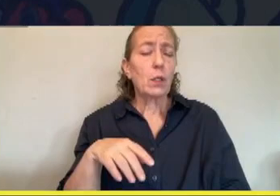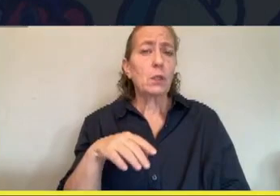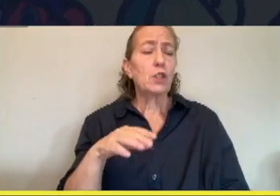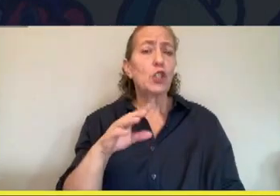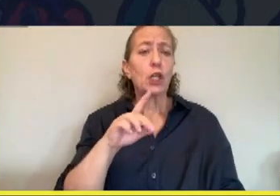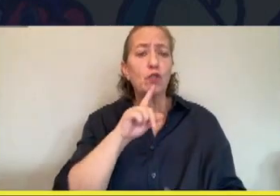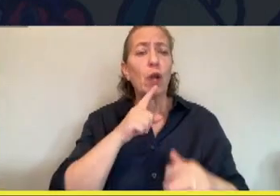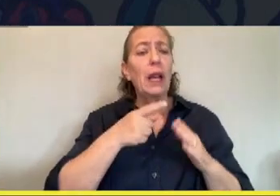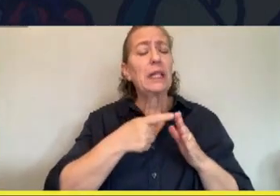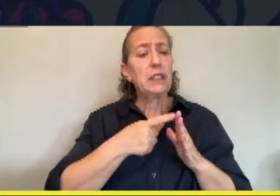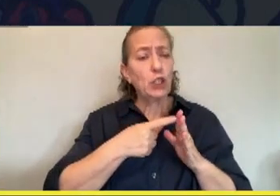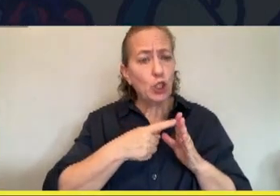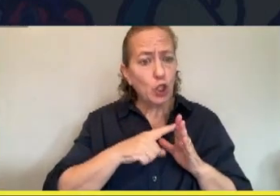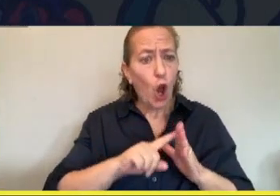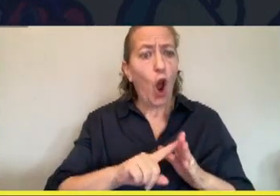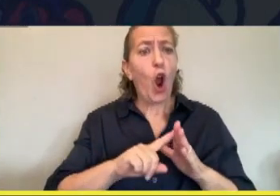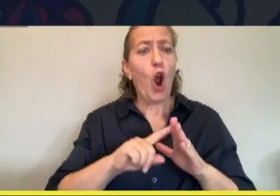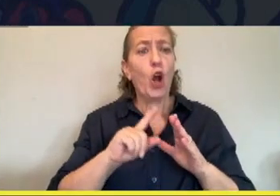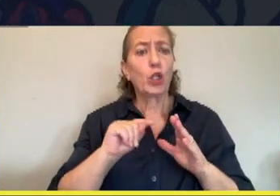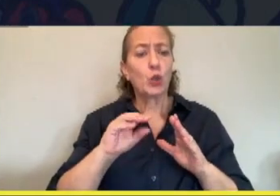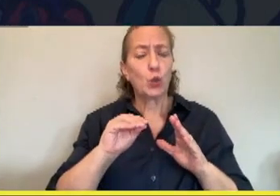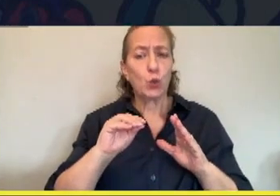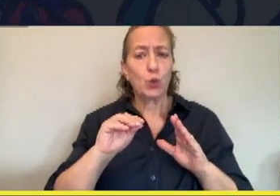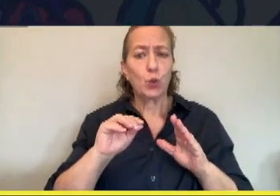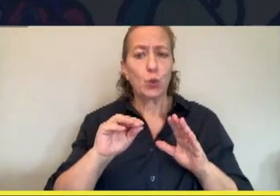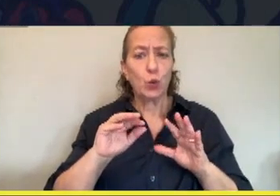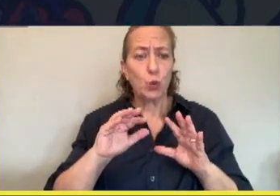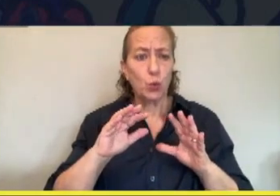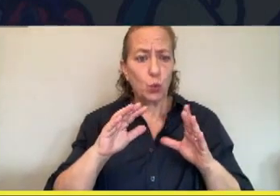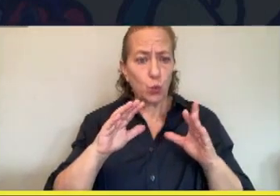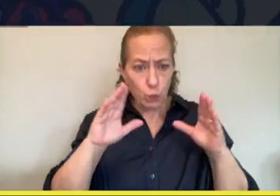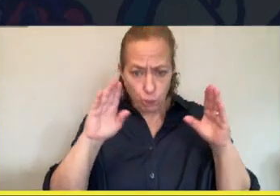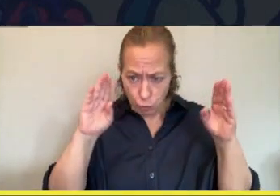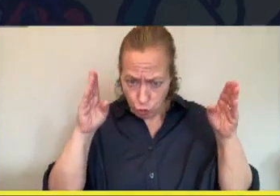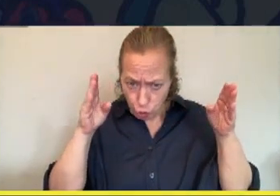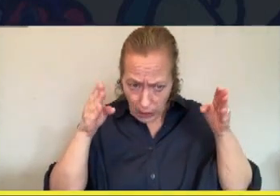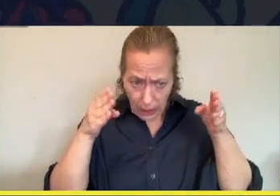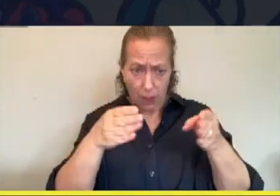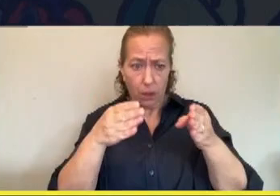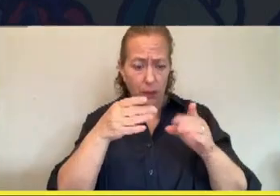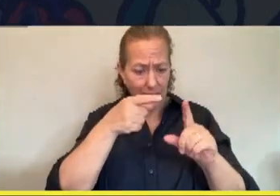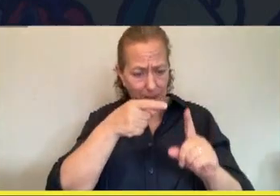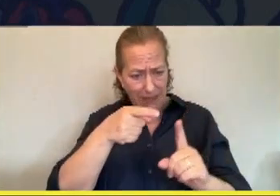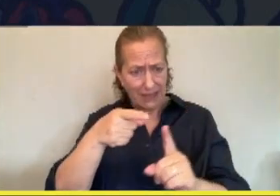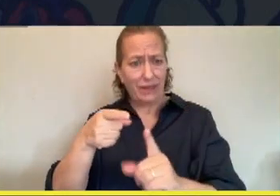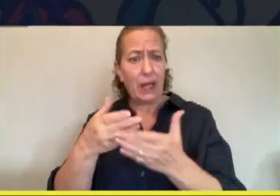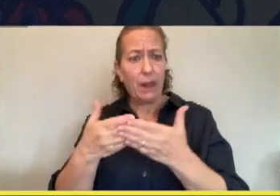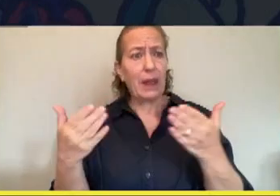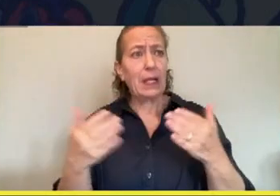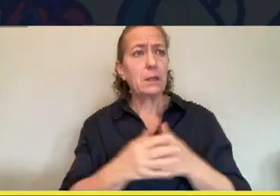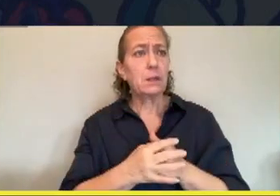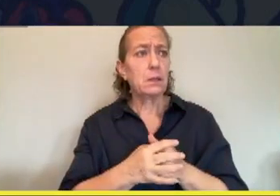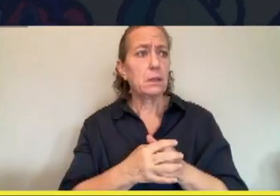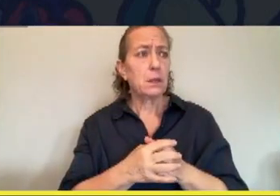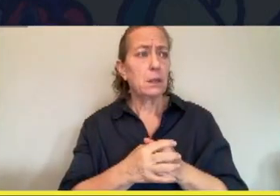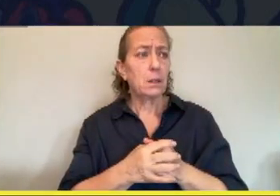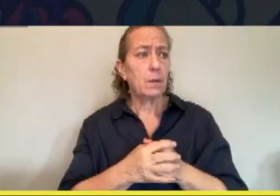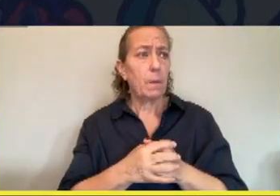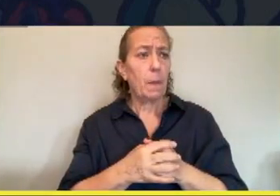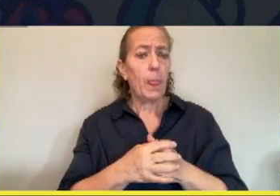bringing in specific policy action items. Like, as I said, there should be centers for